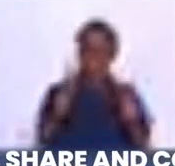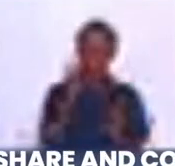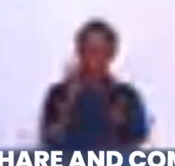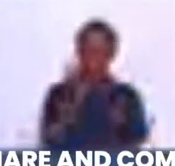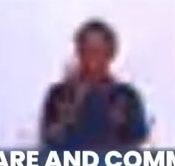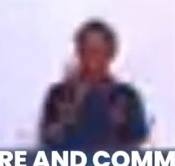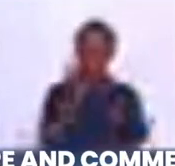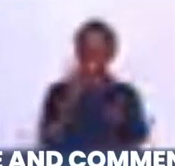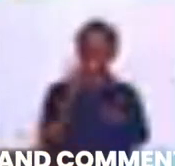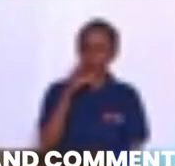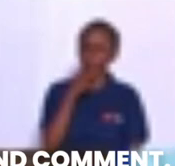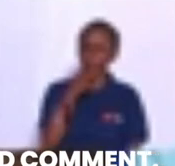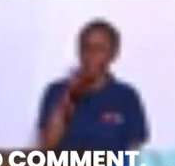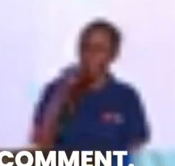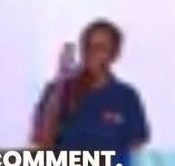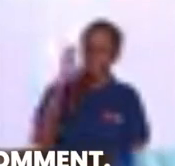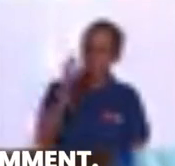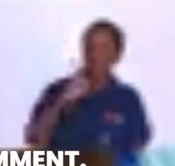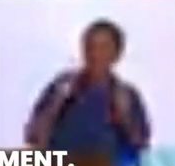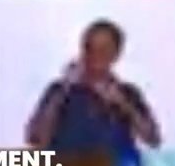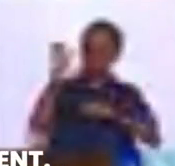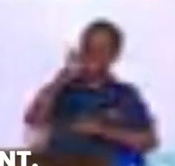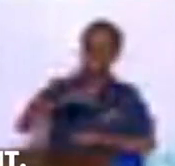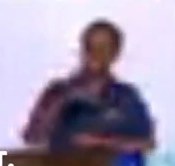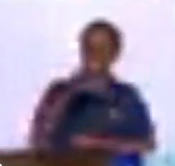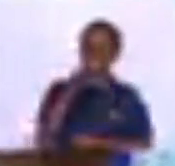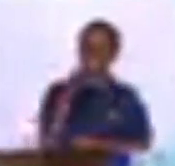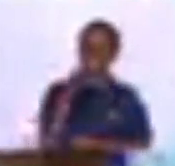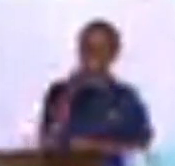You see, they say, oh yes.